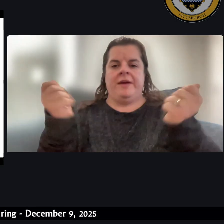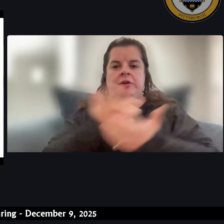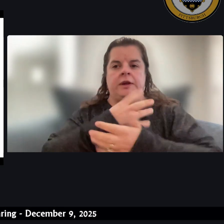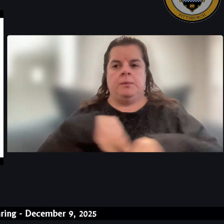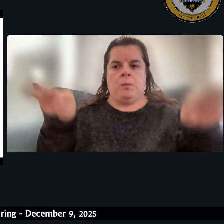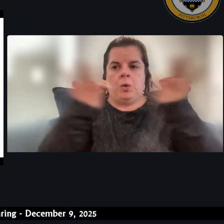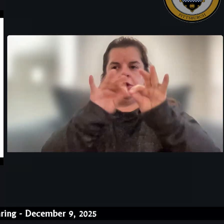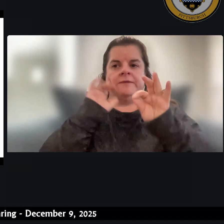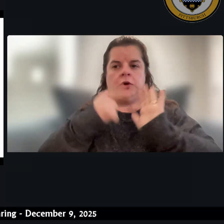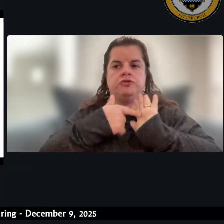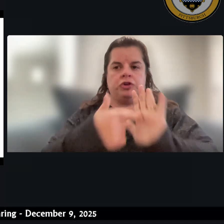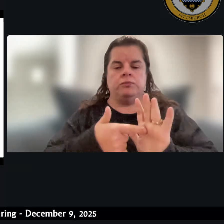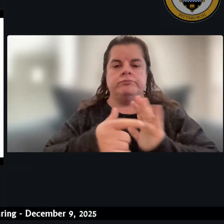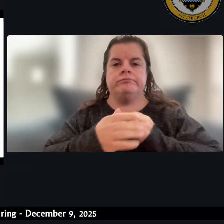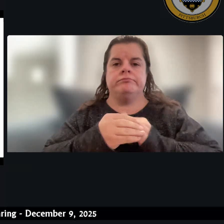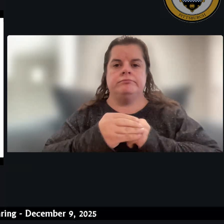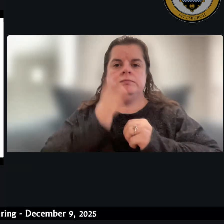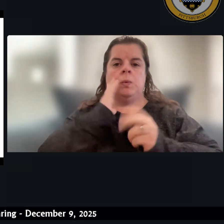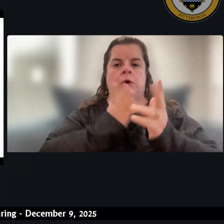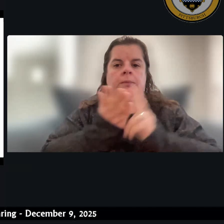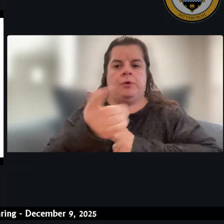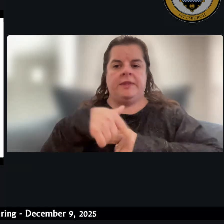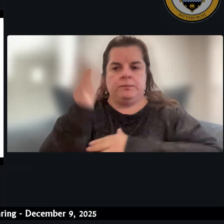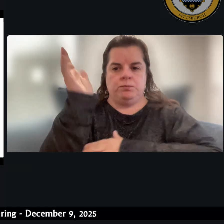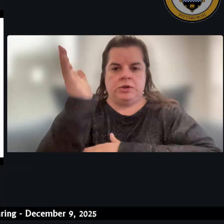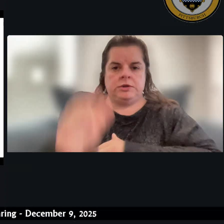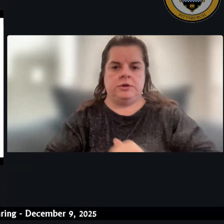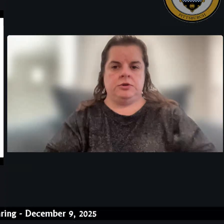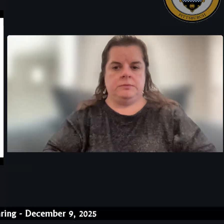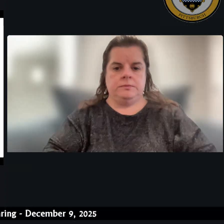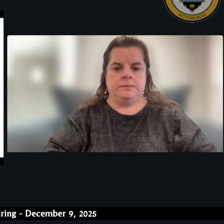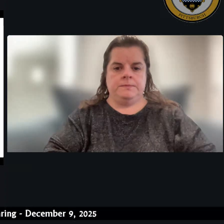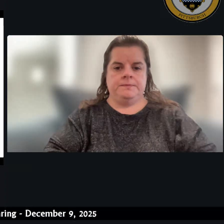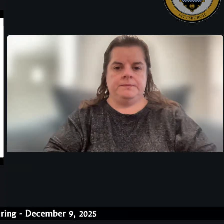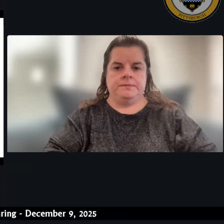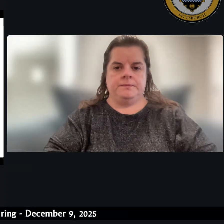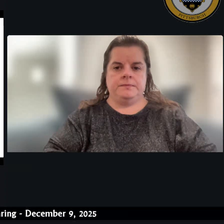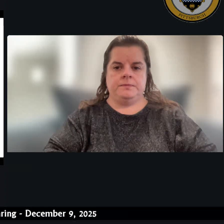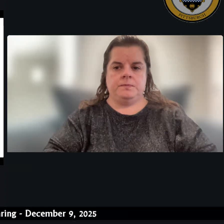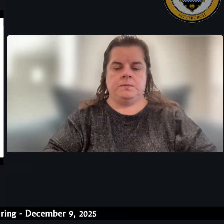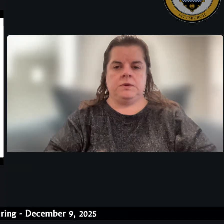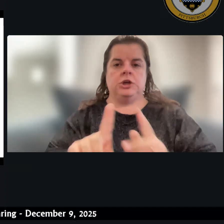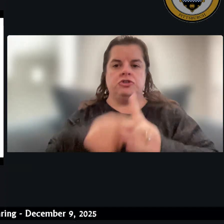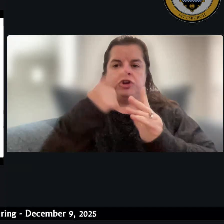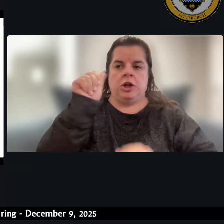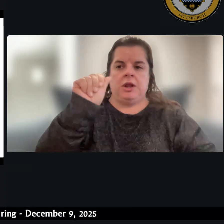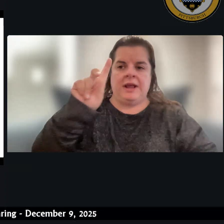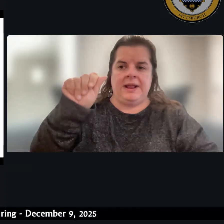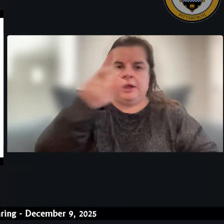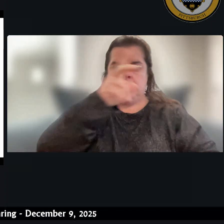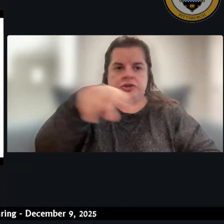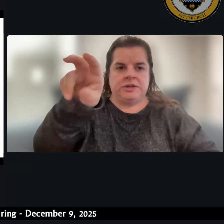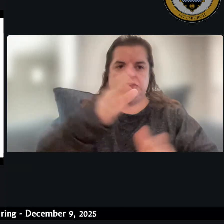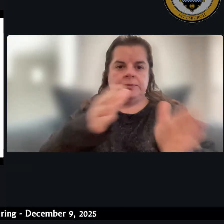you and will come through in this presentation. So starting with the ADA transition plan